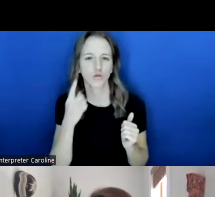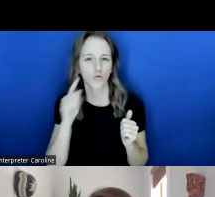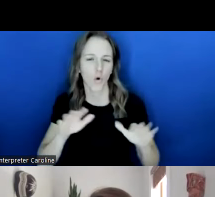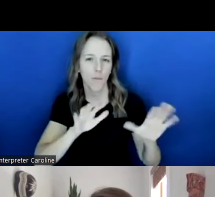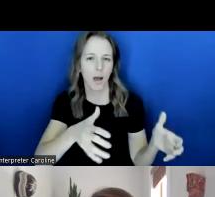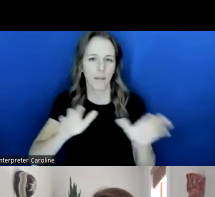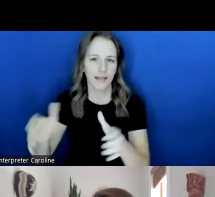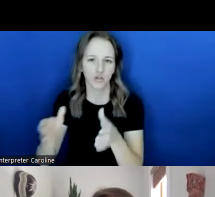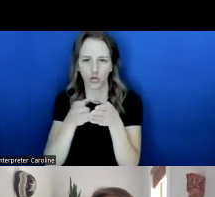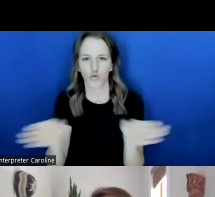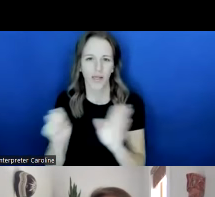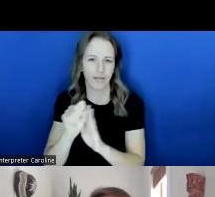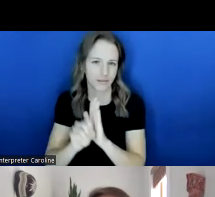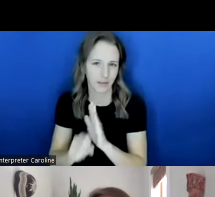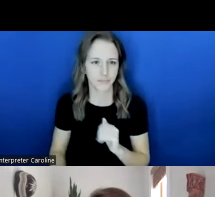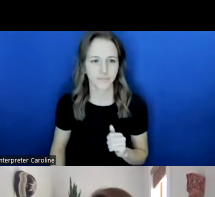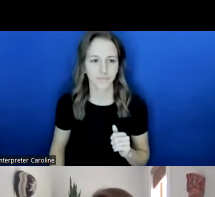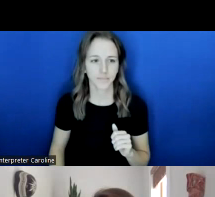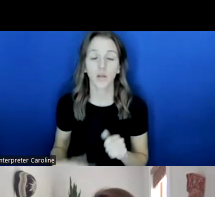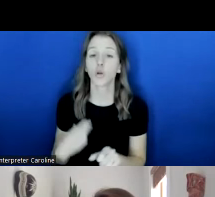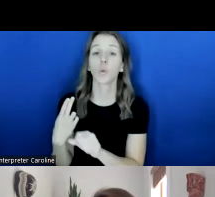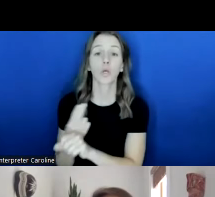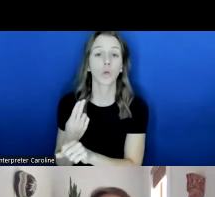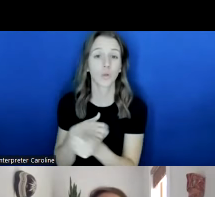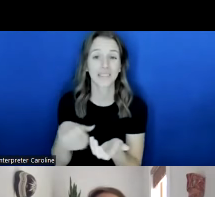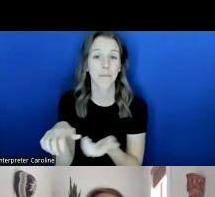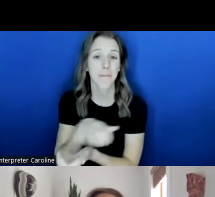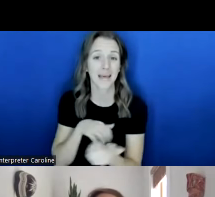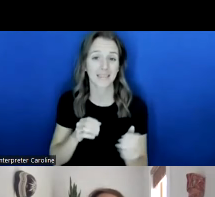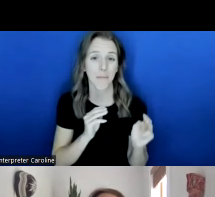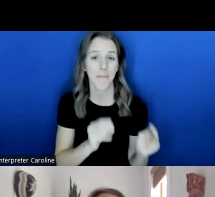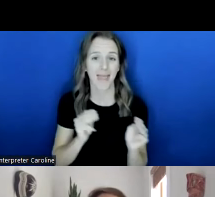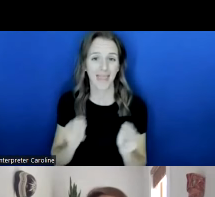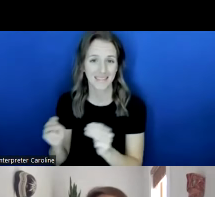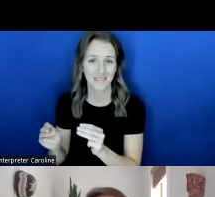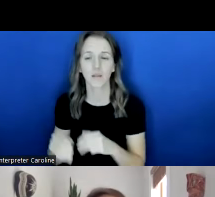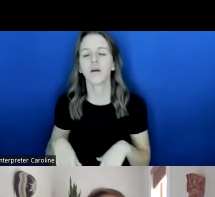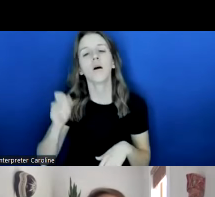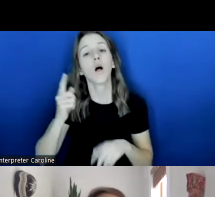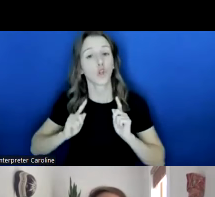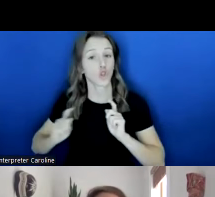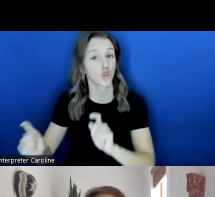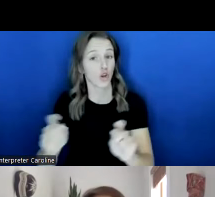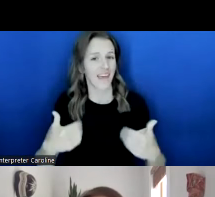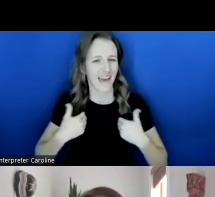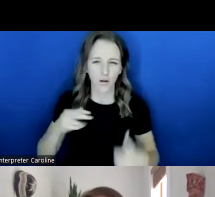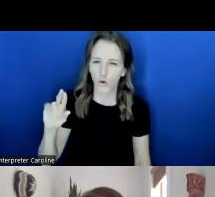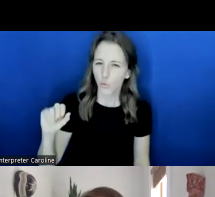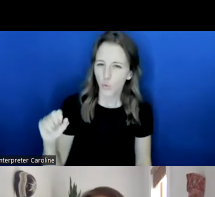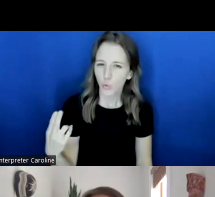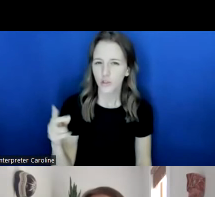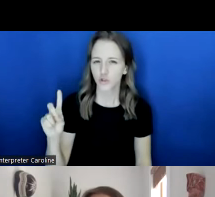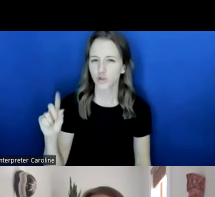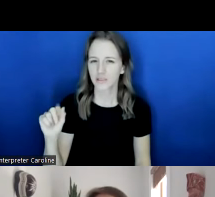across the state, using mixed methods. So, the survey had a lot of rich data, but being able to pair that